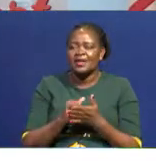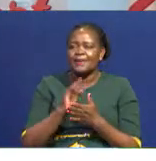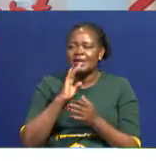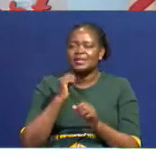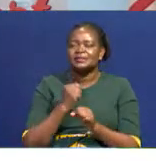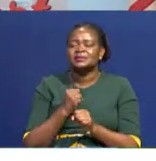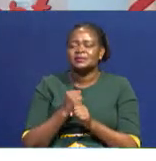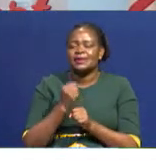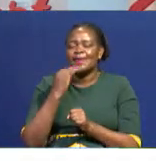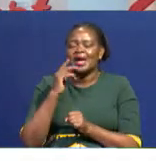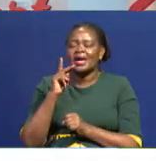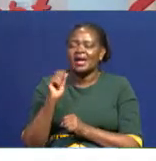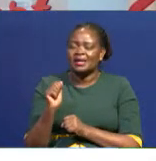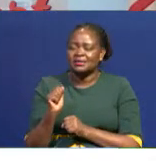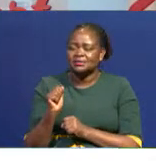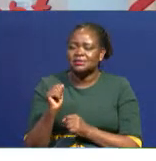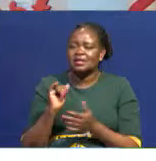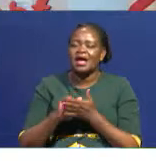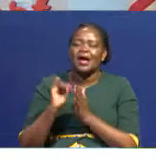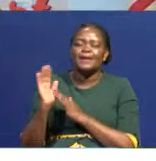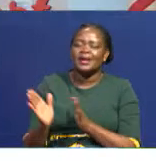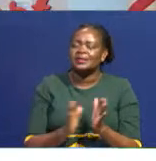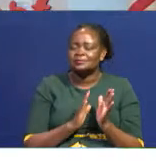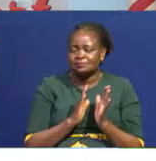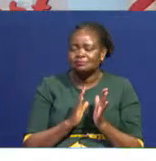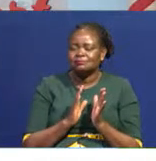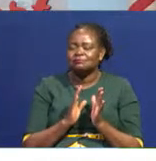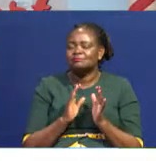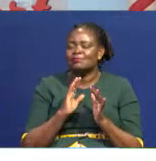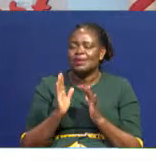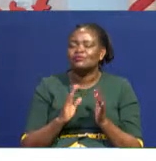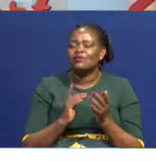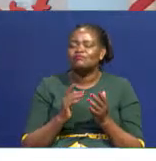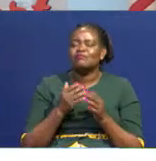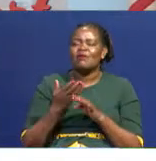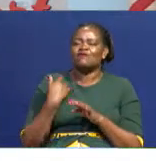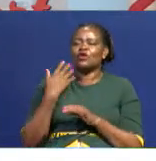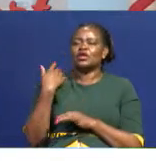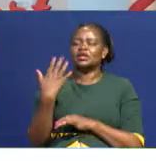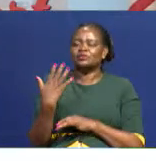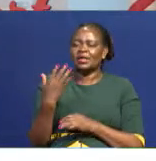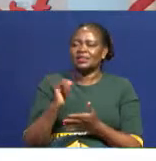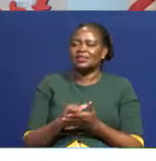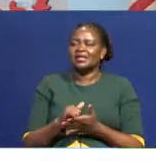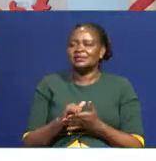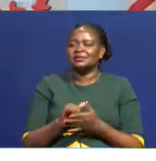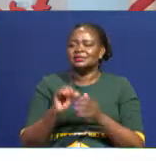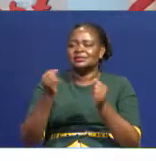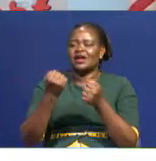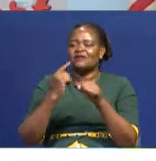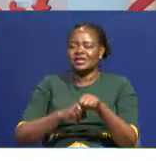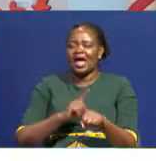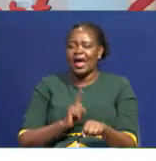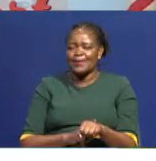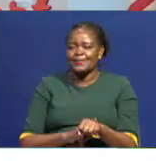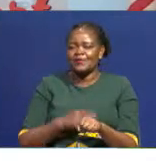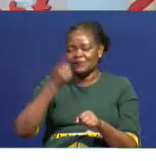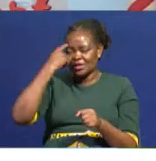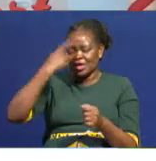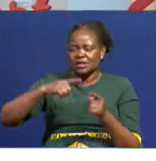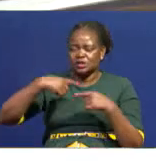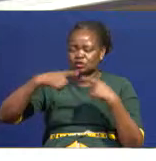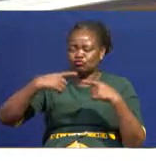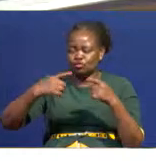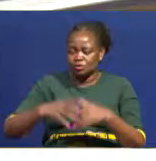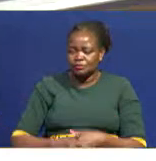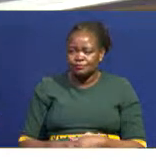rolled out by KRA that entails advanced documentations that save them on time for the clearance